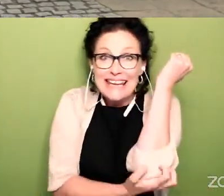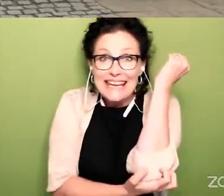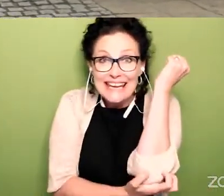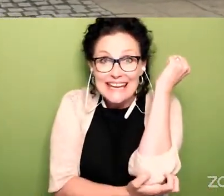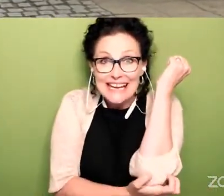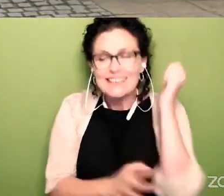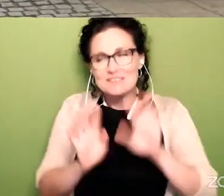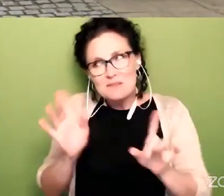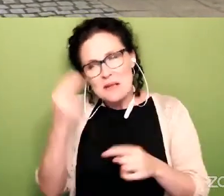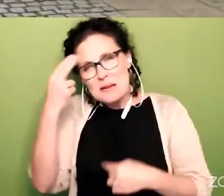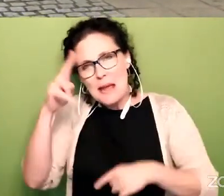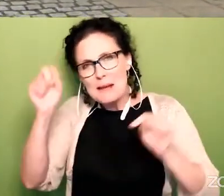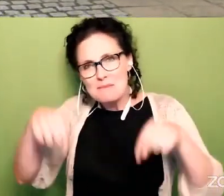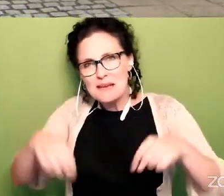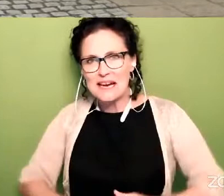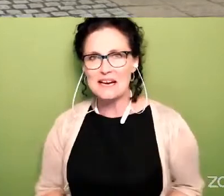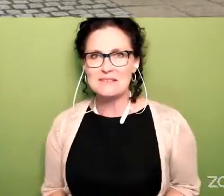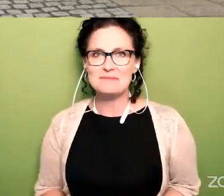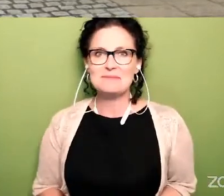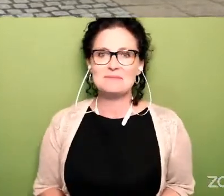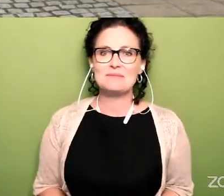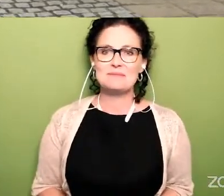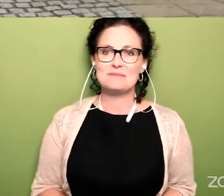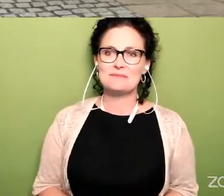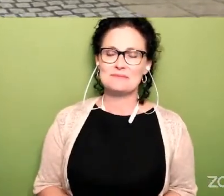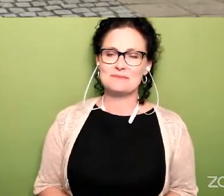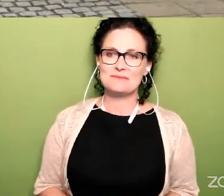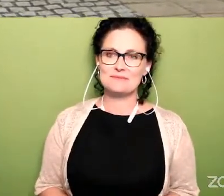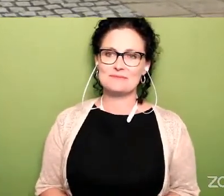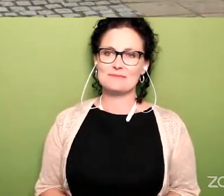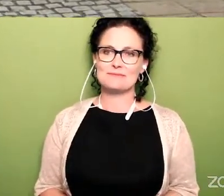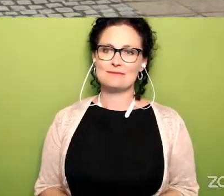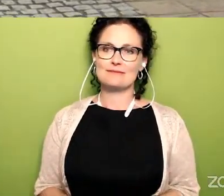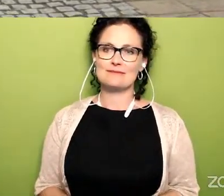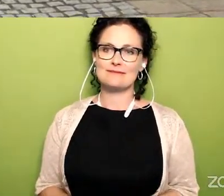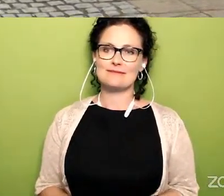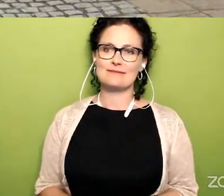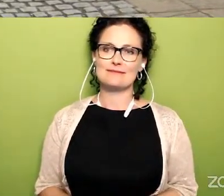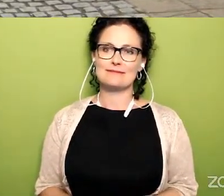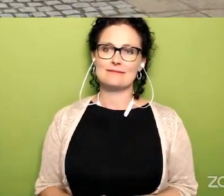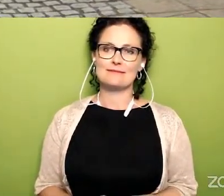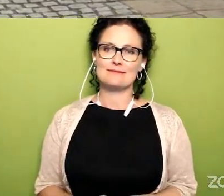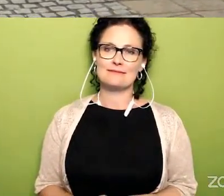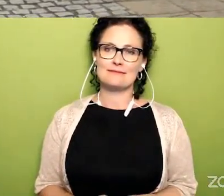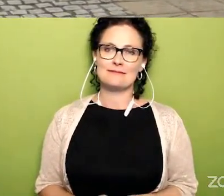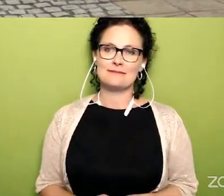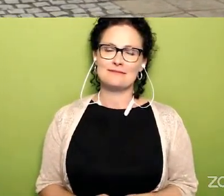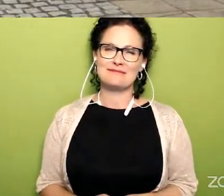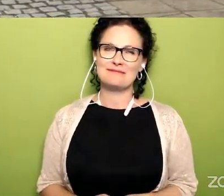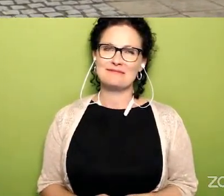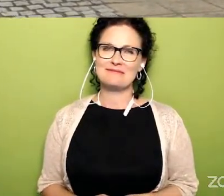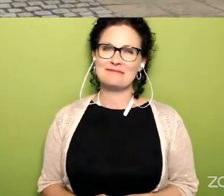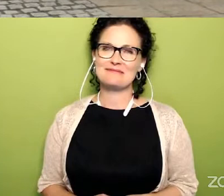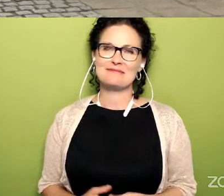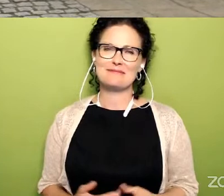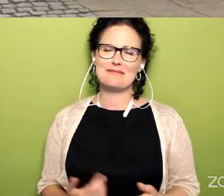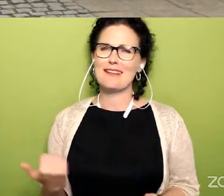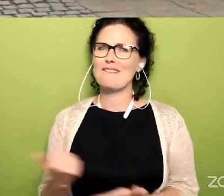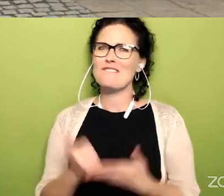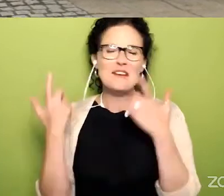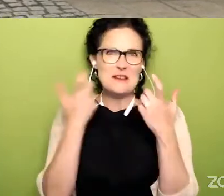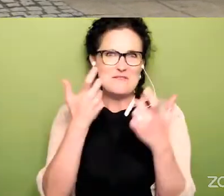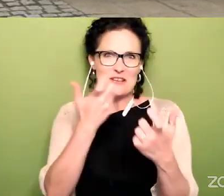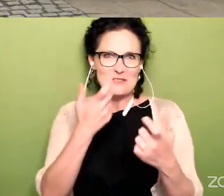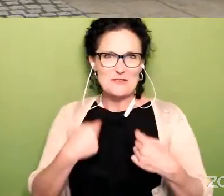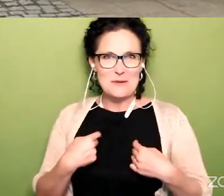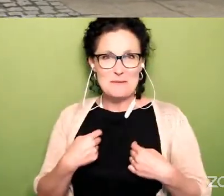This is a great adventure for me, Bulbear. In there are tables with flowery cloth over them, and people selling magazines and cakes and giving me tea